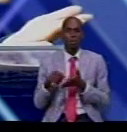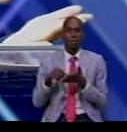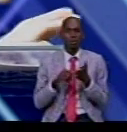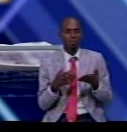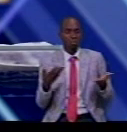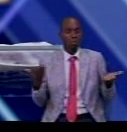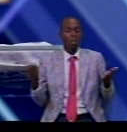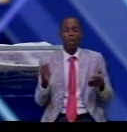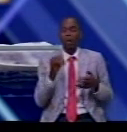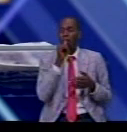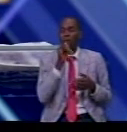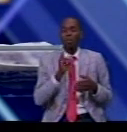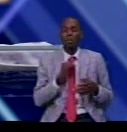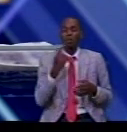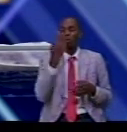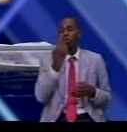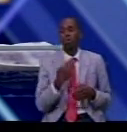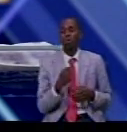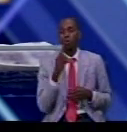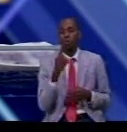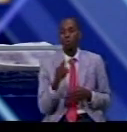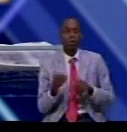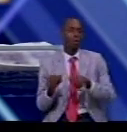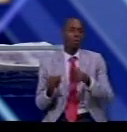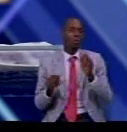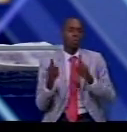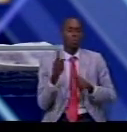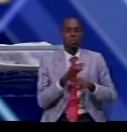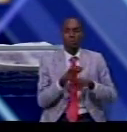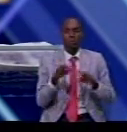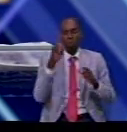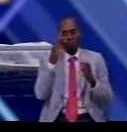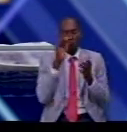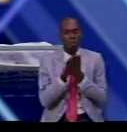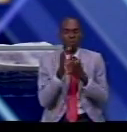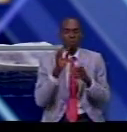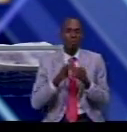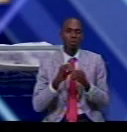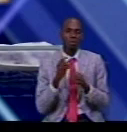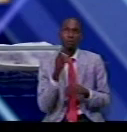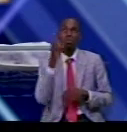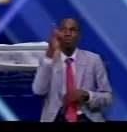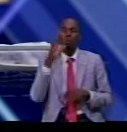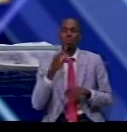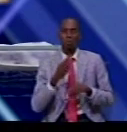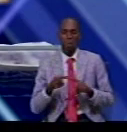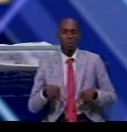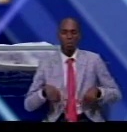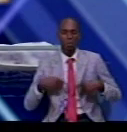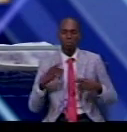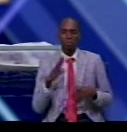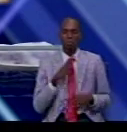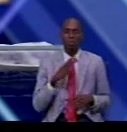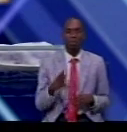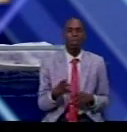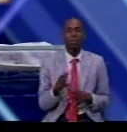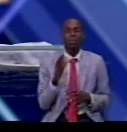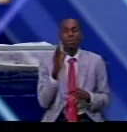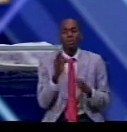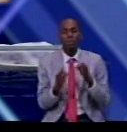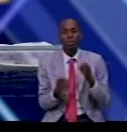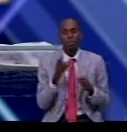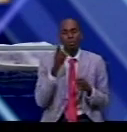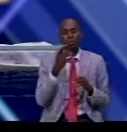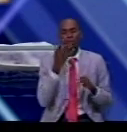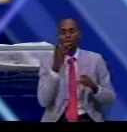other people who don't believe the Bible. They live their life. If you are scorning on the word and you scorn on the sacrifice of